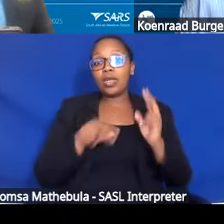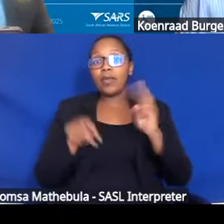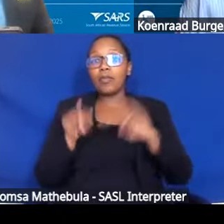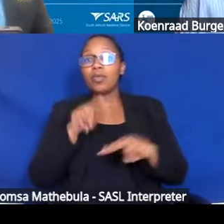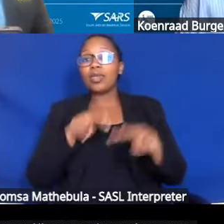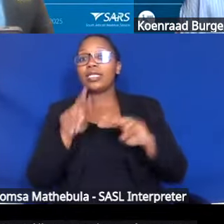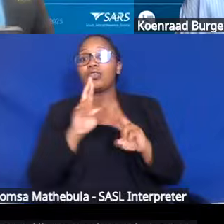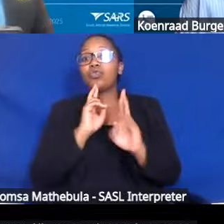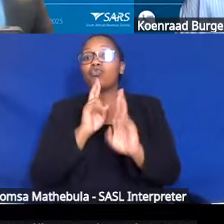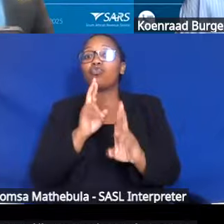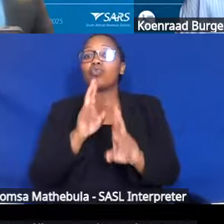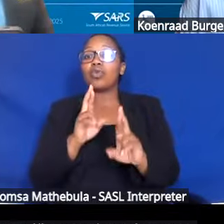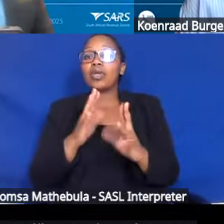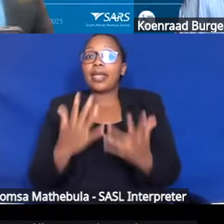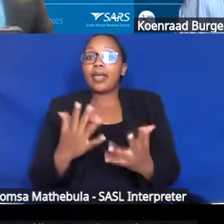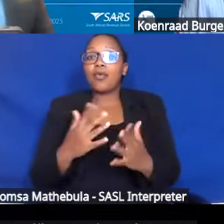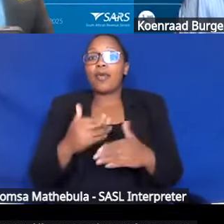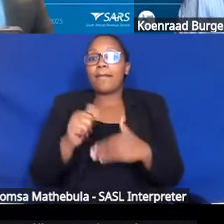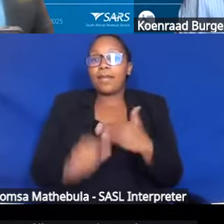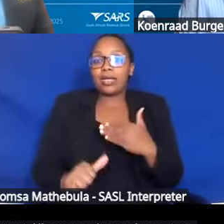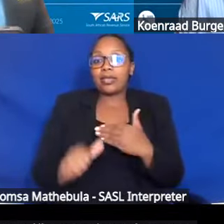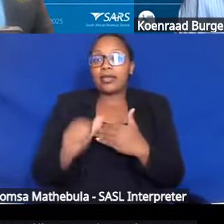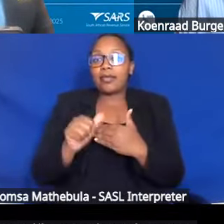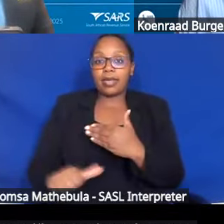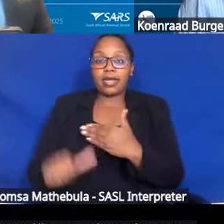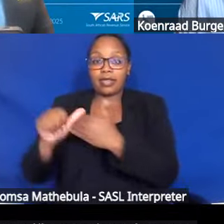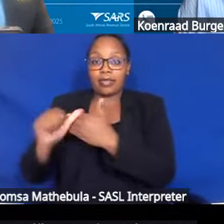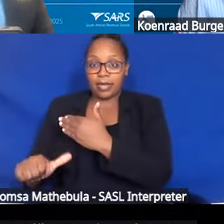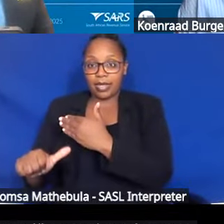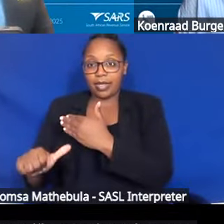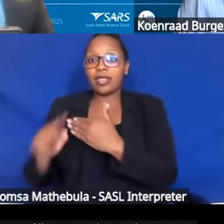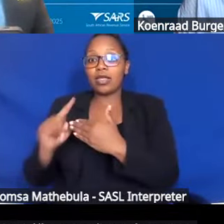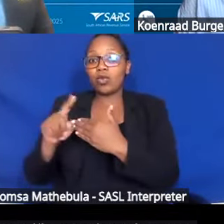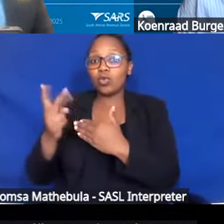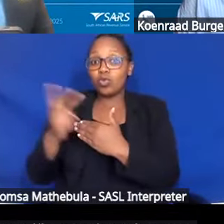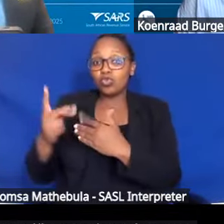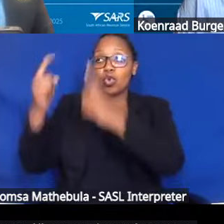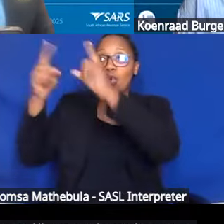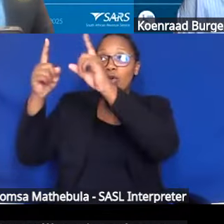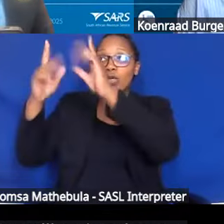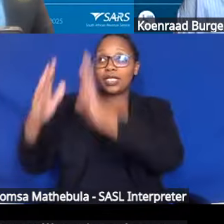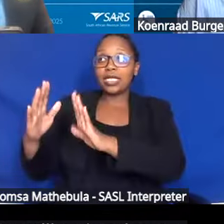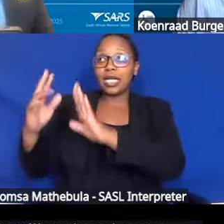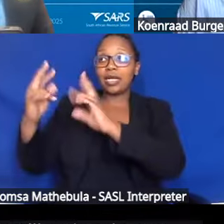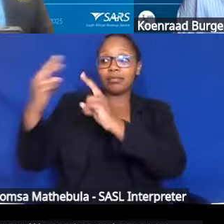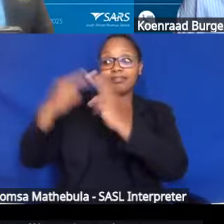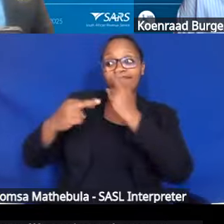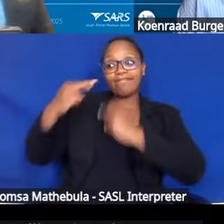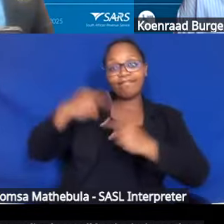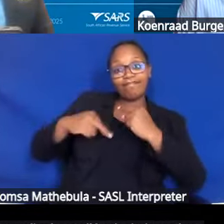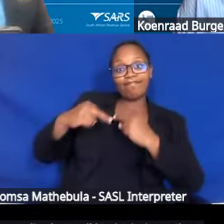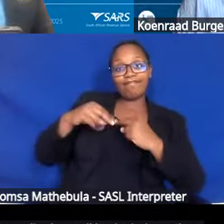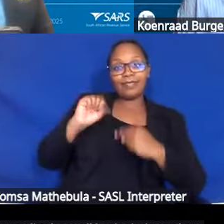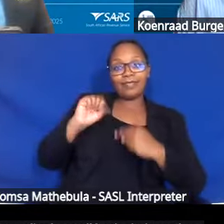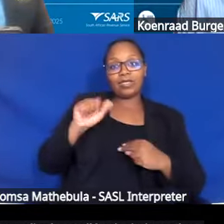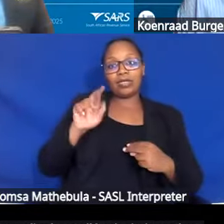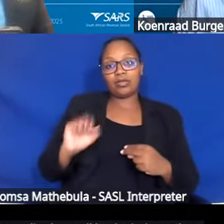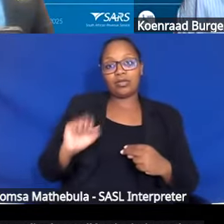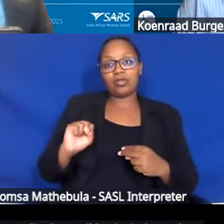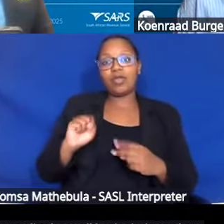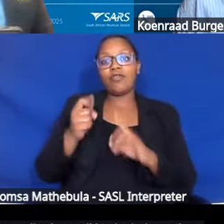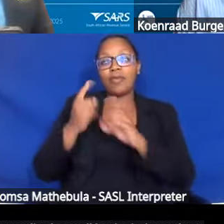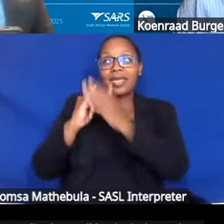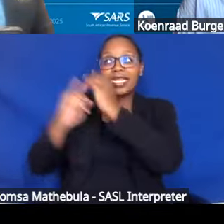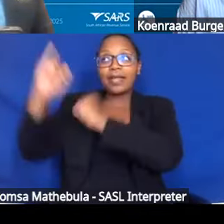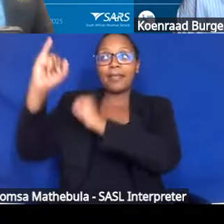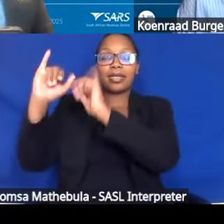monthly basis, and we are being audited as well by the independent triple verification agency on an annual